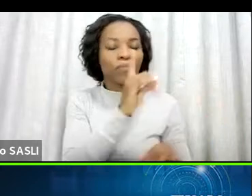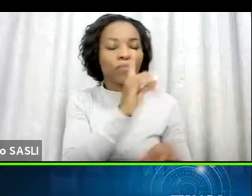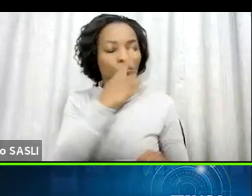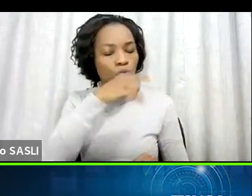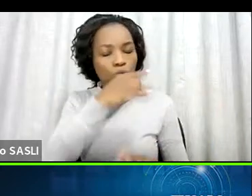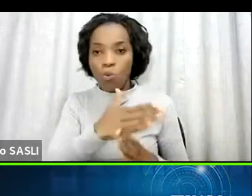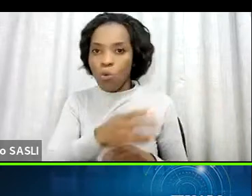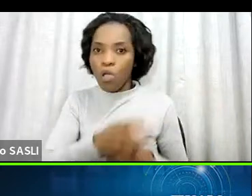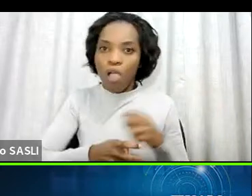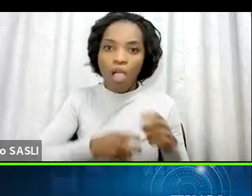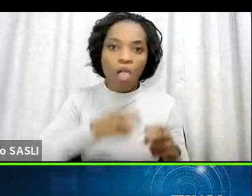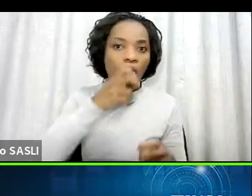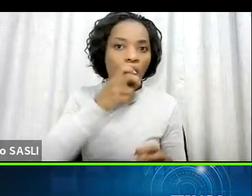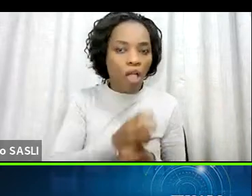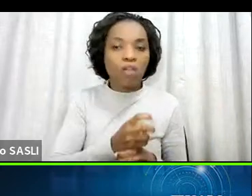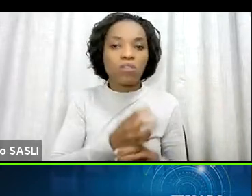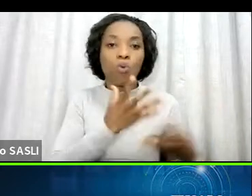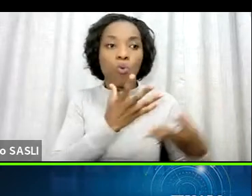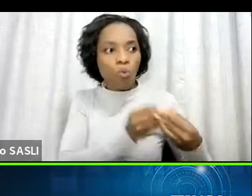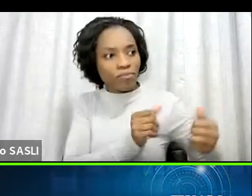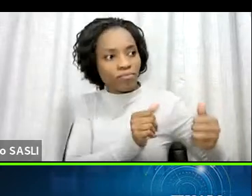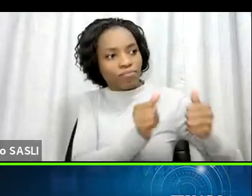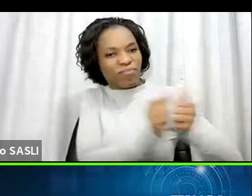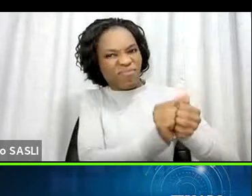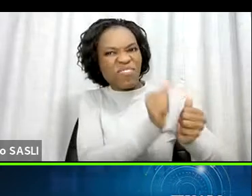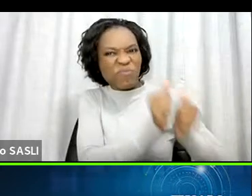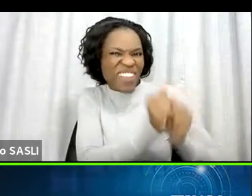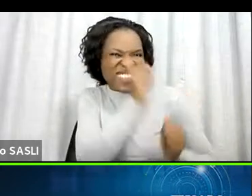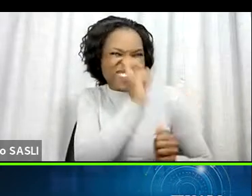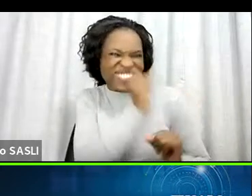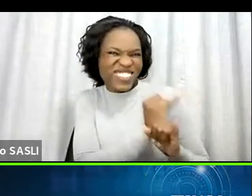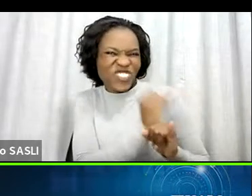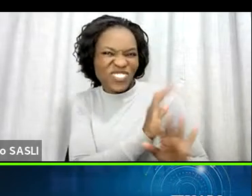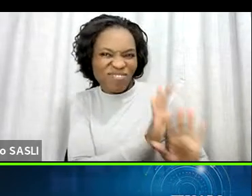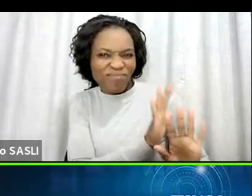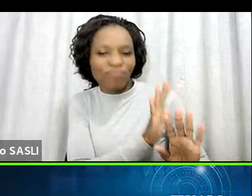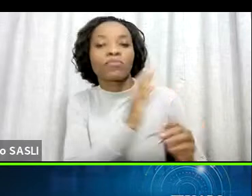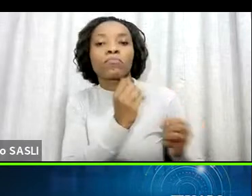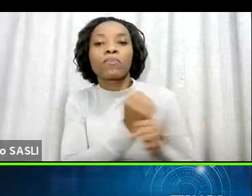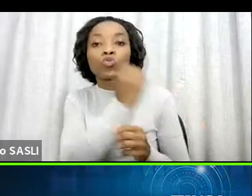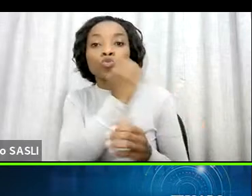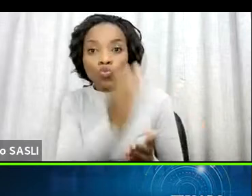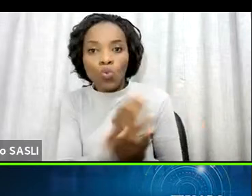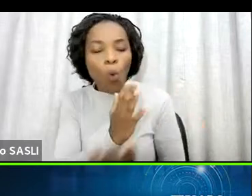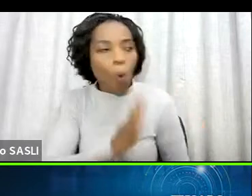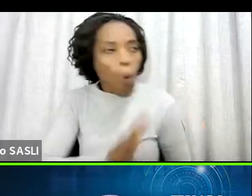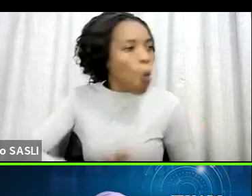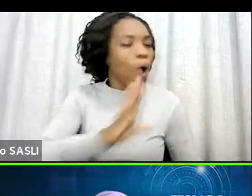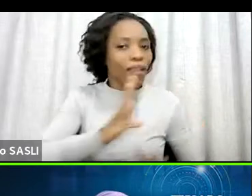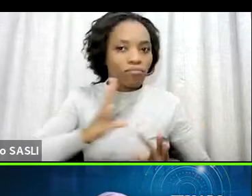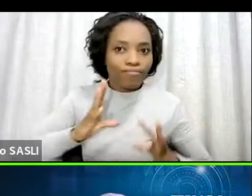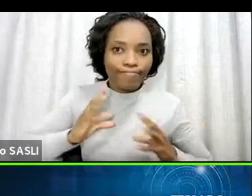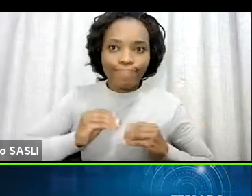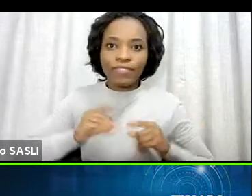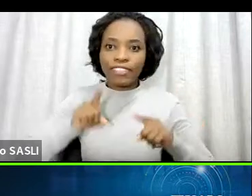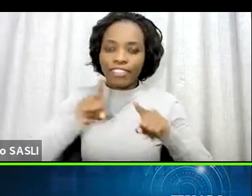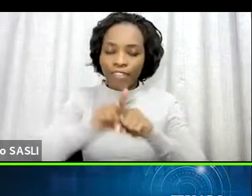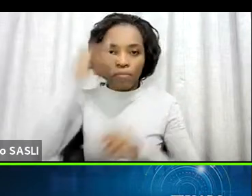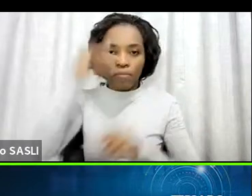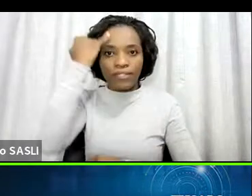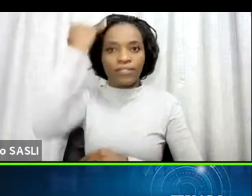our brother and sister institutions to ensure that we all adopt the concept